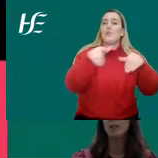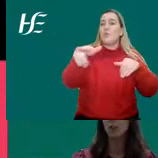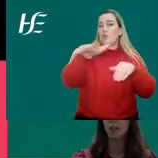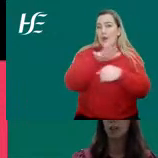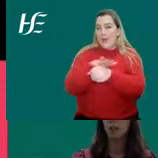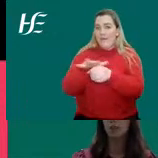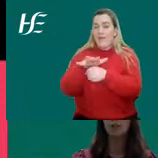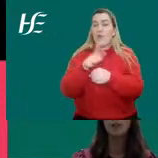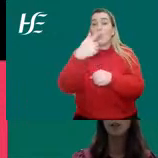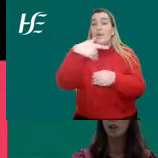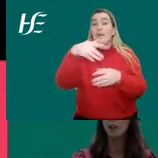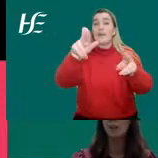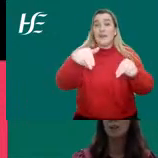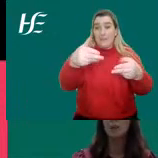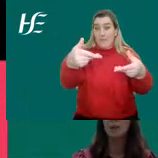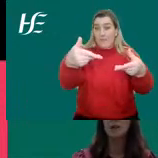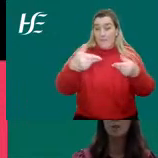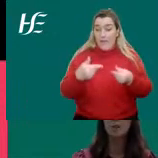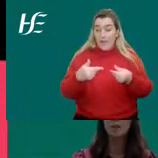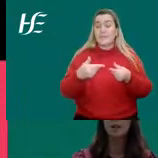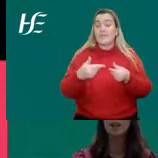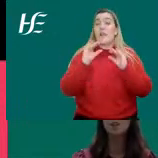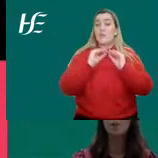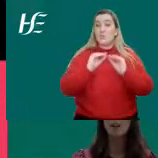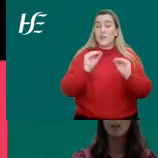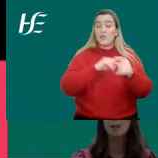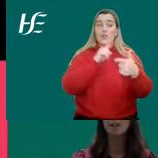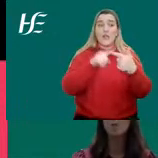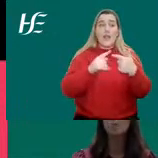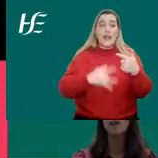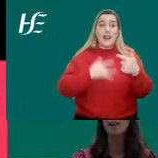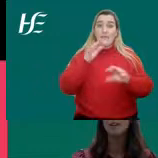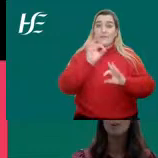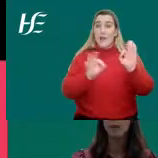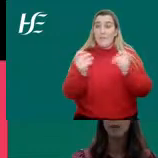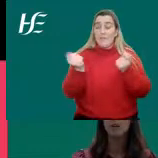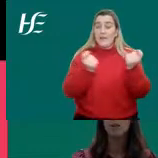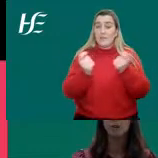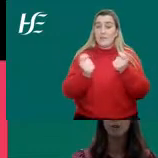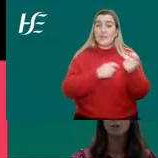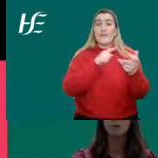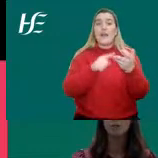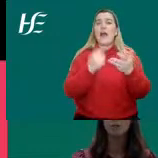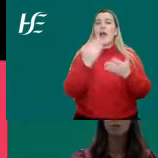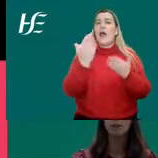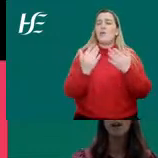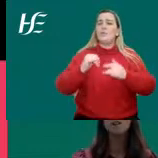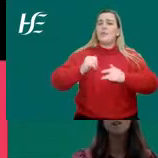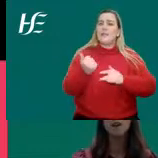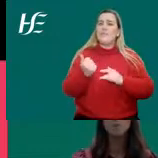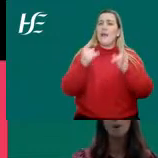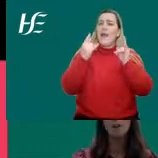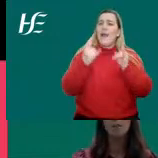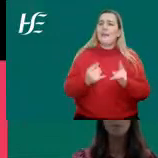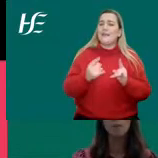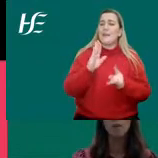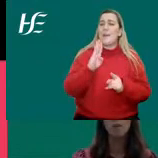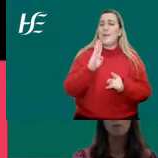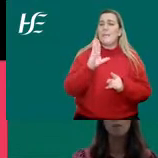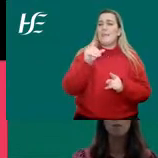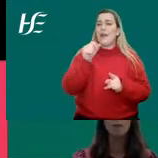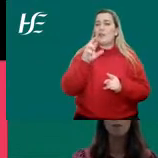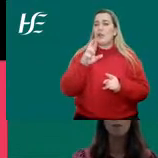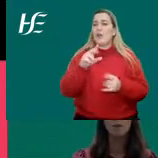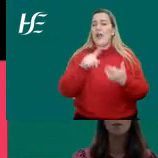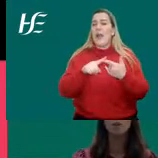provide education, lifestyle management, and advice on keeping a healthy bladder and bowel. And a large part of our